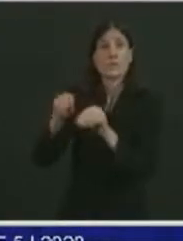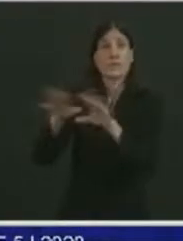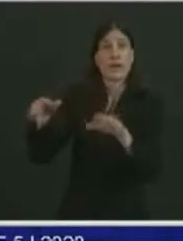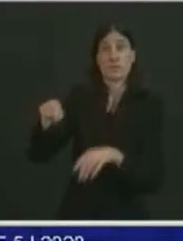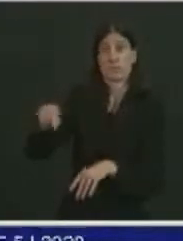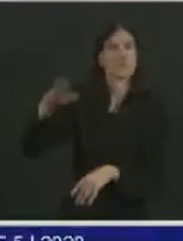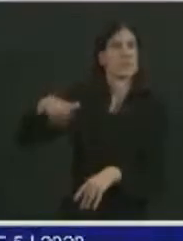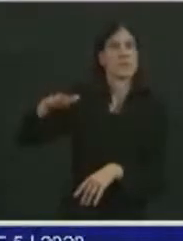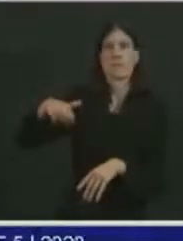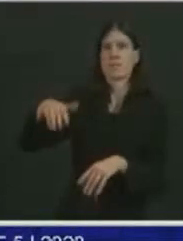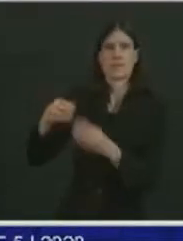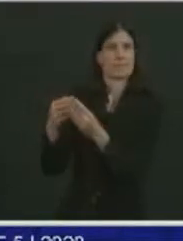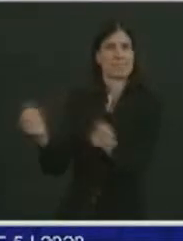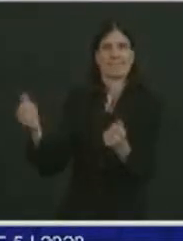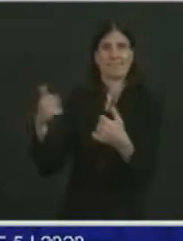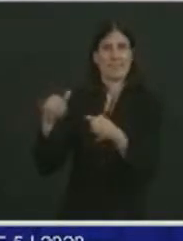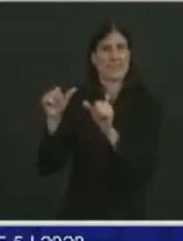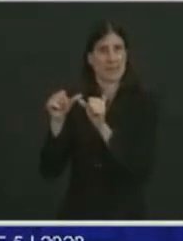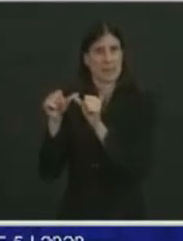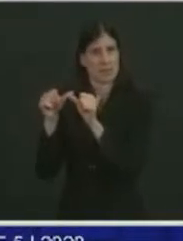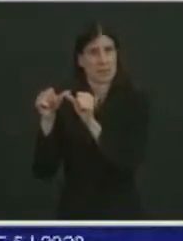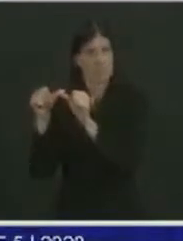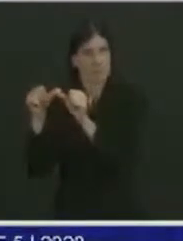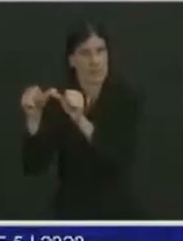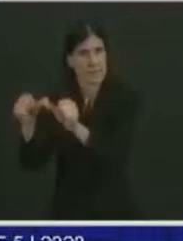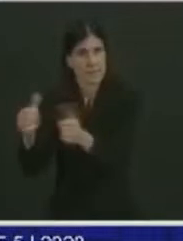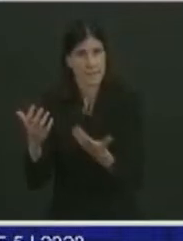We've just learned how to deal with it and be safe.